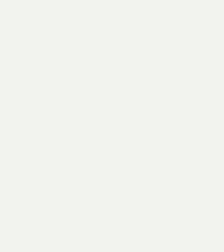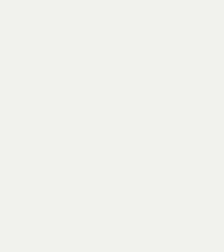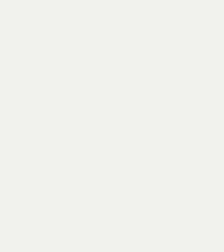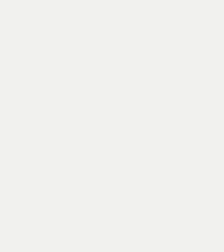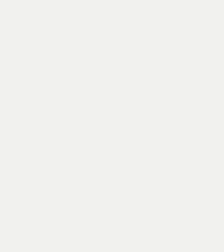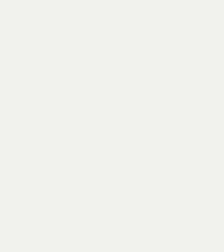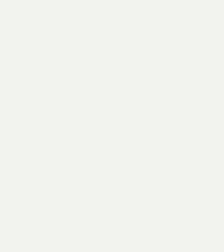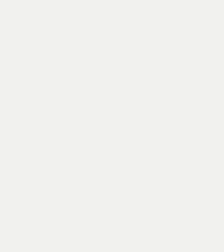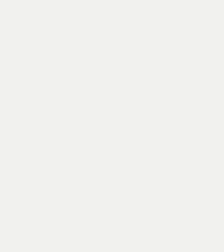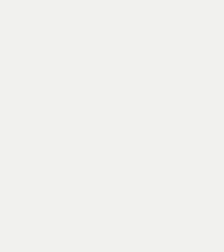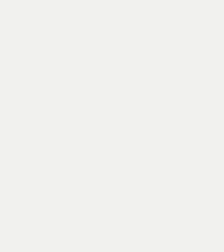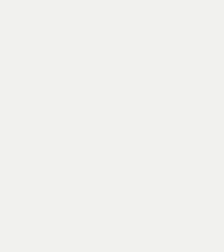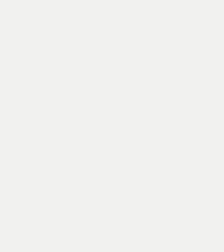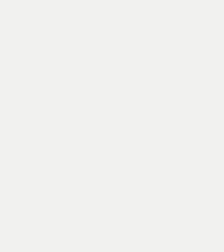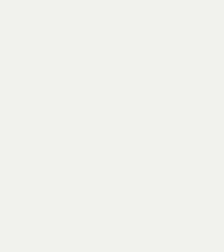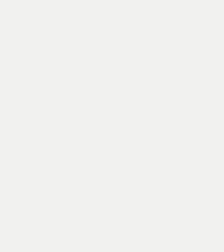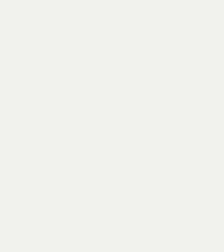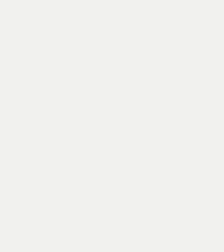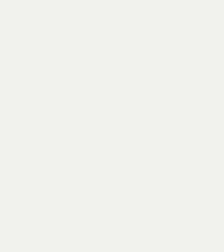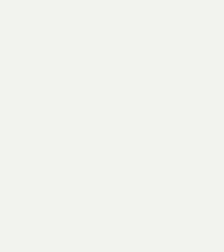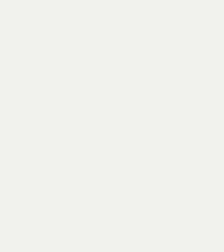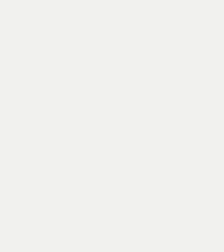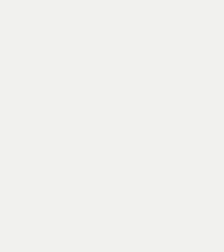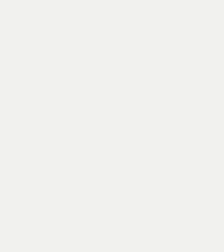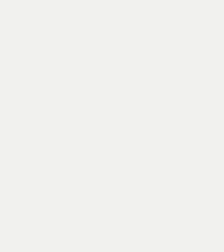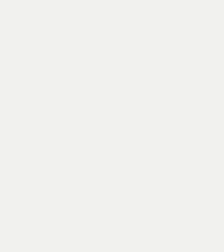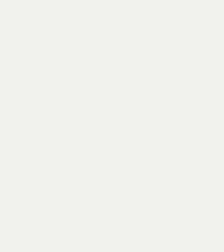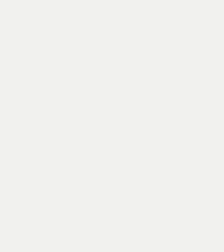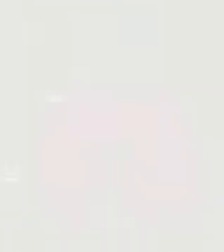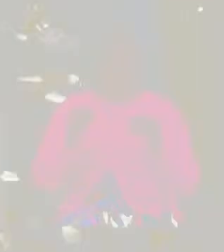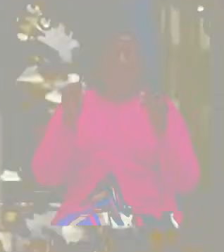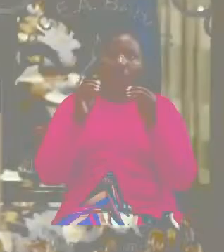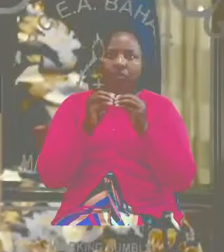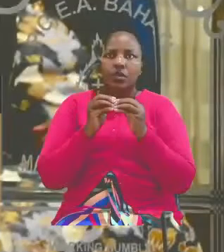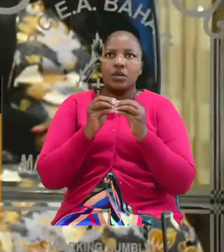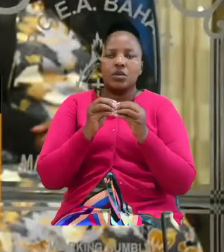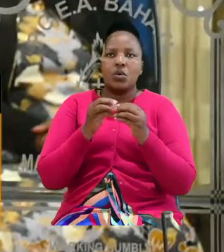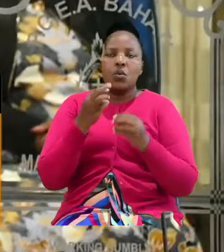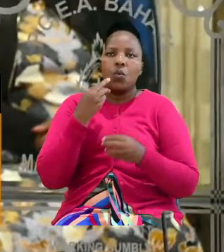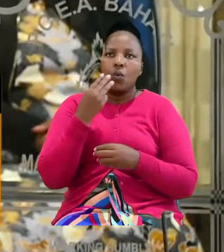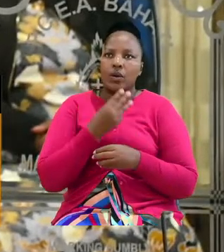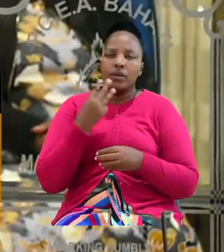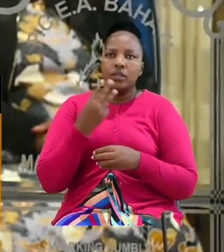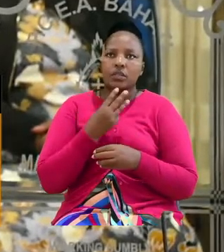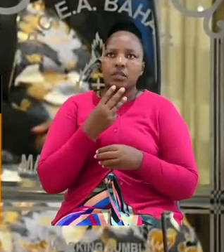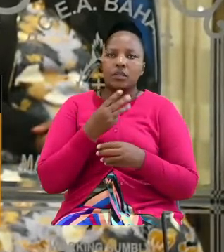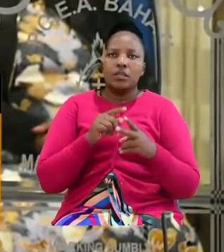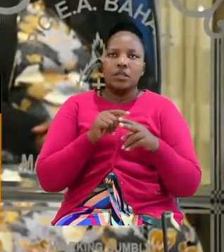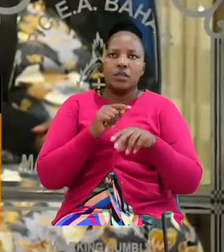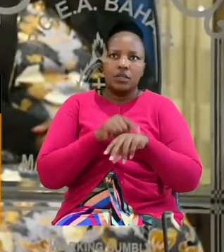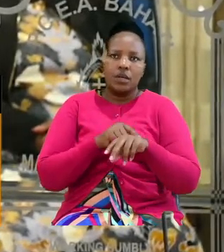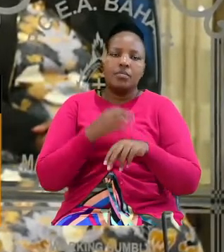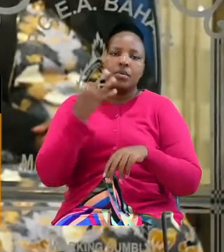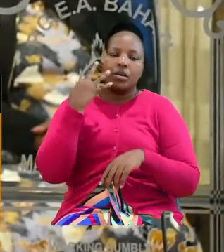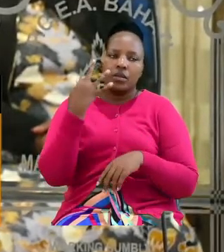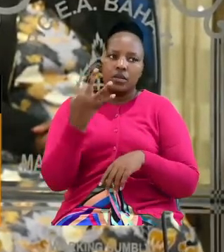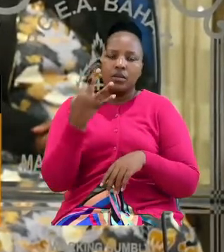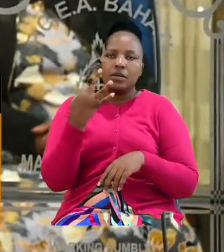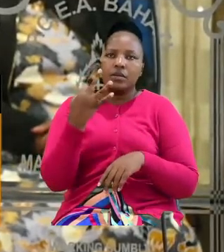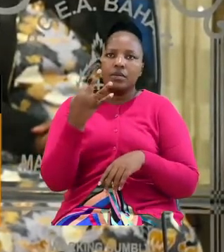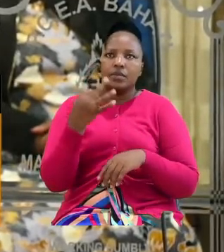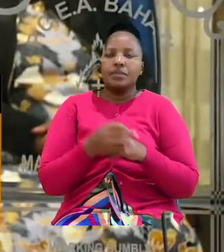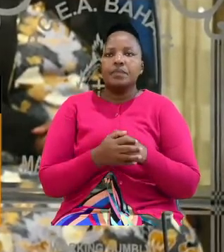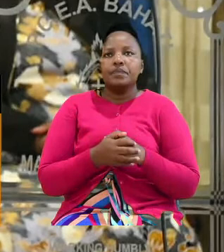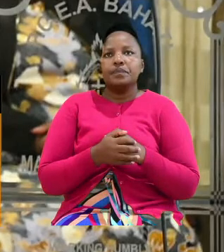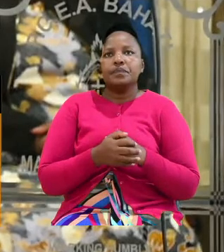Ex-candidates meeting. All of the ex-candidates are requested to meet on Wednesday from 3 p.m.